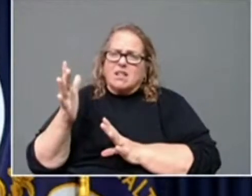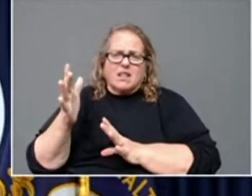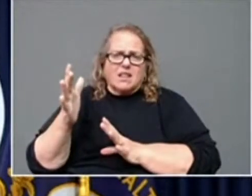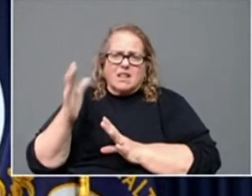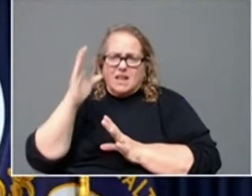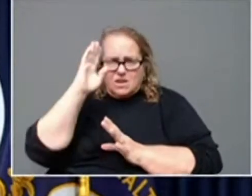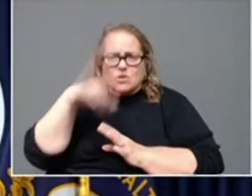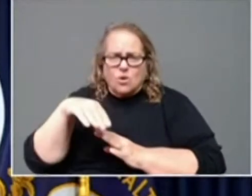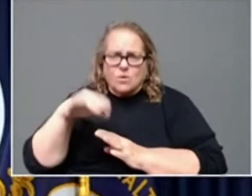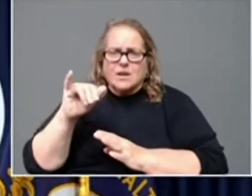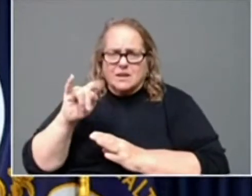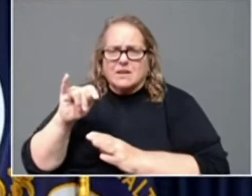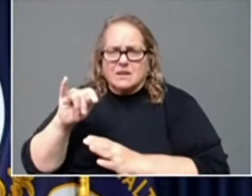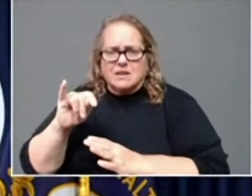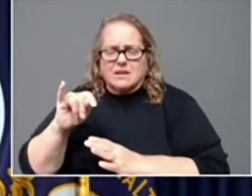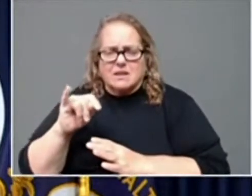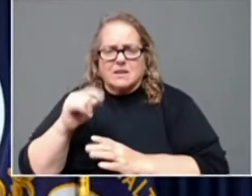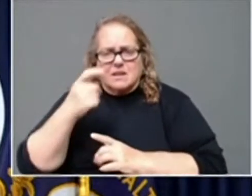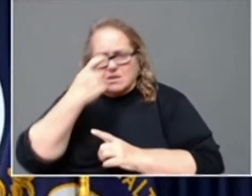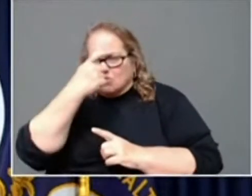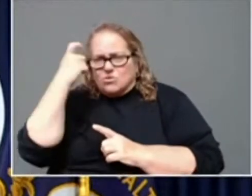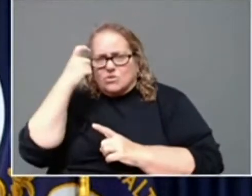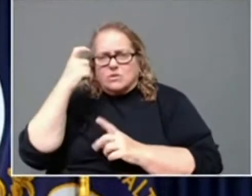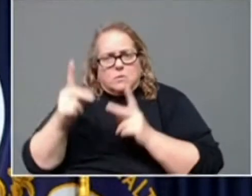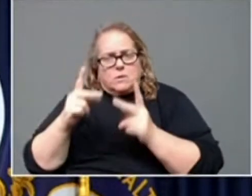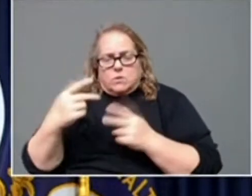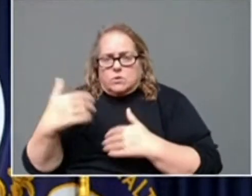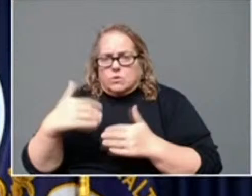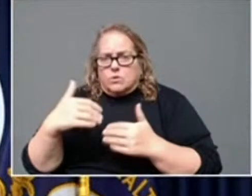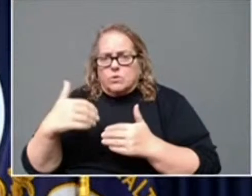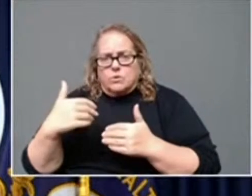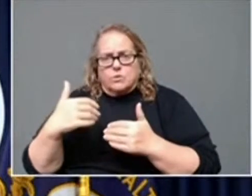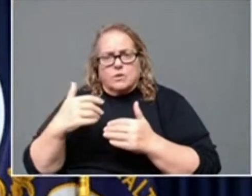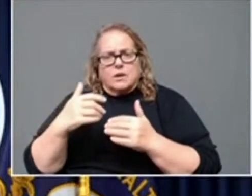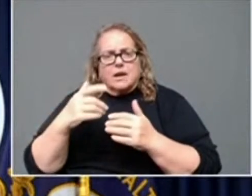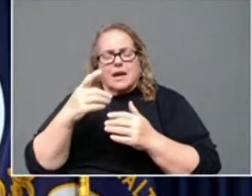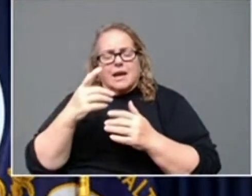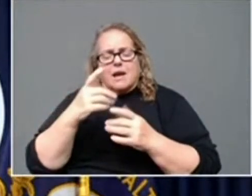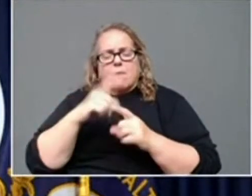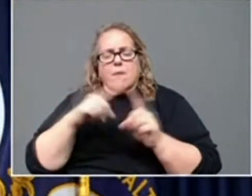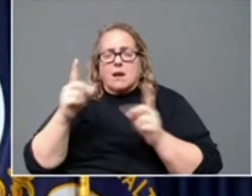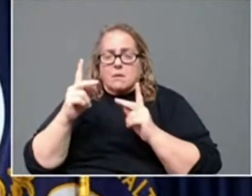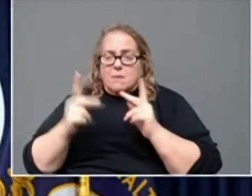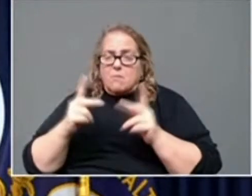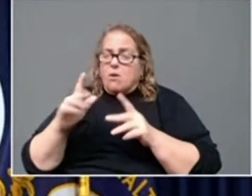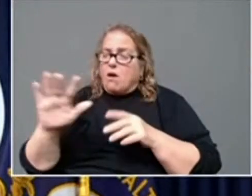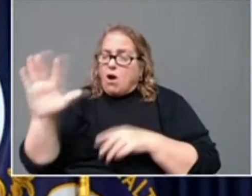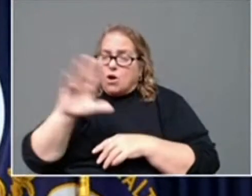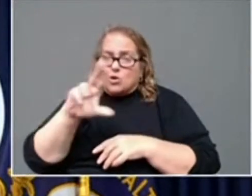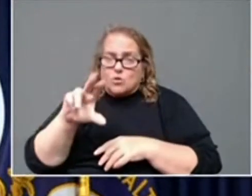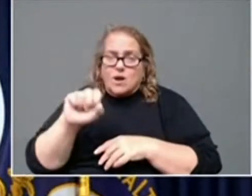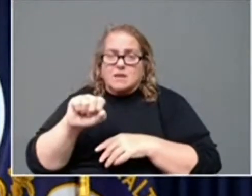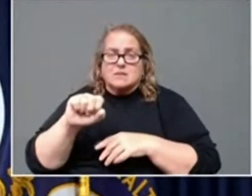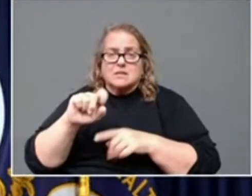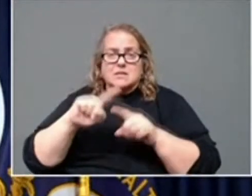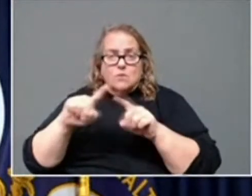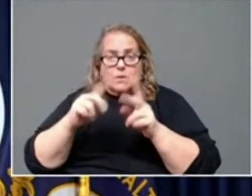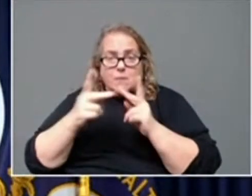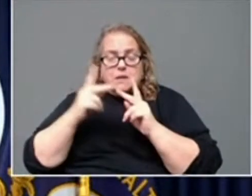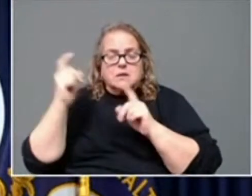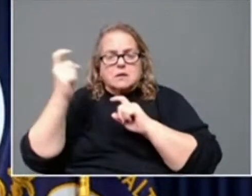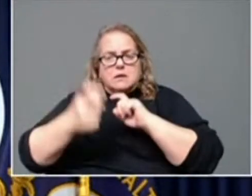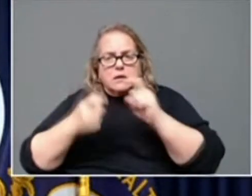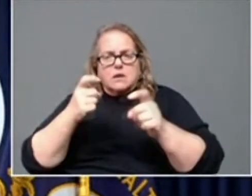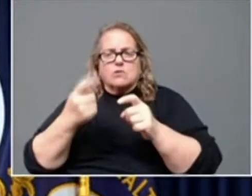amazing generosity by the people of the United States of America and other places. Let me just say, if we feel your love,